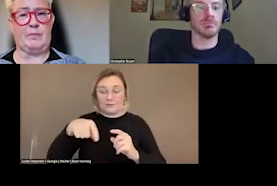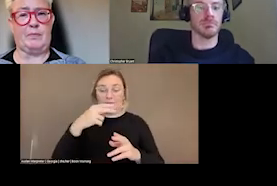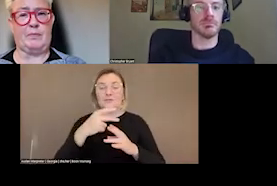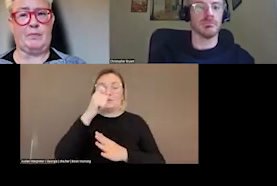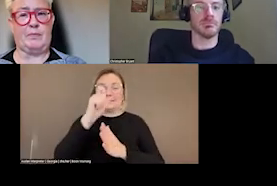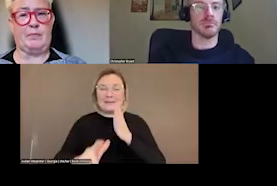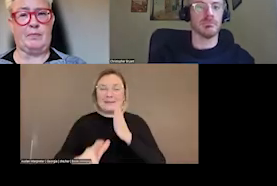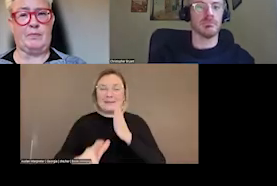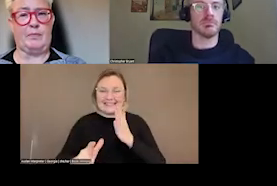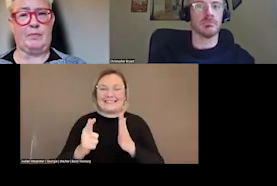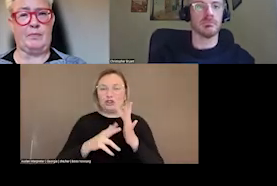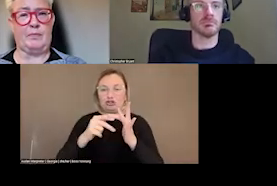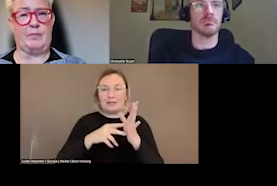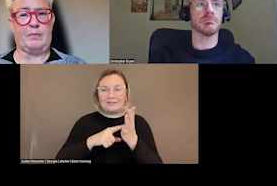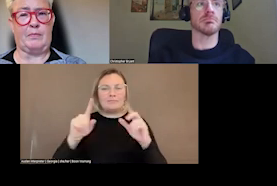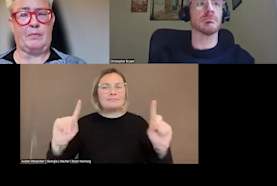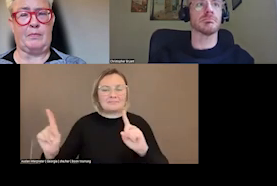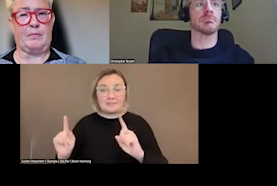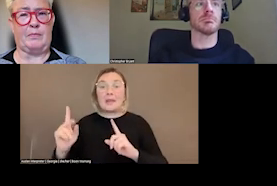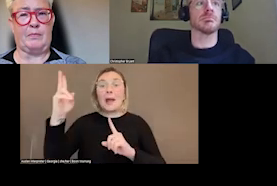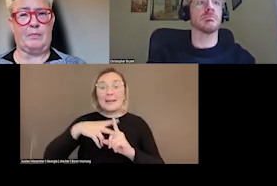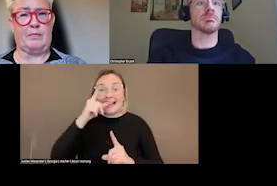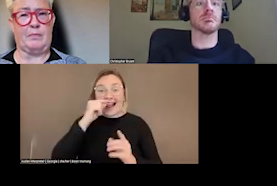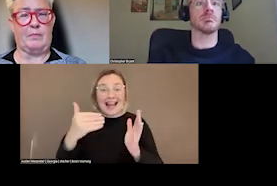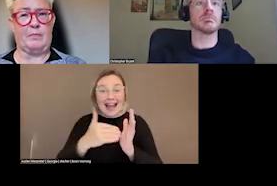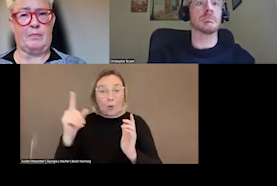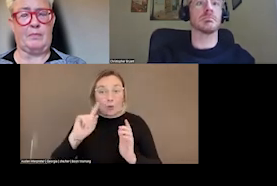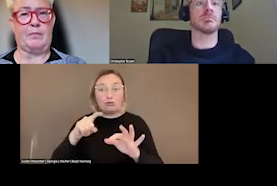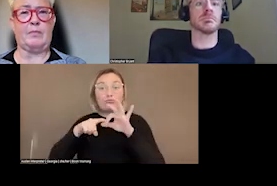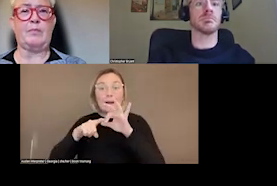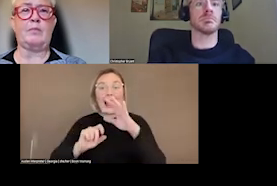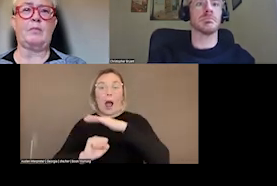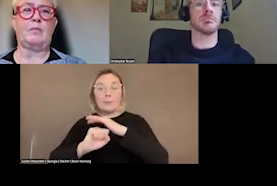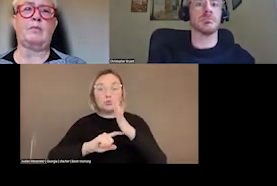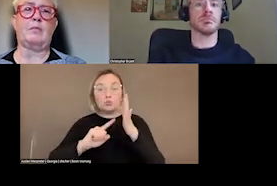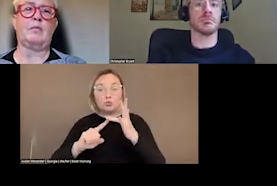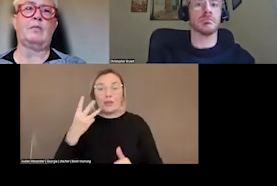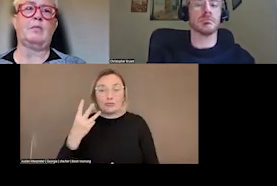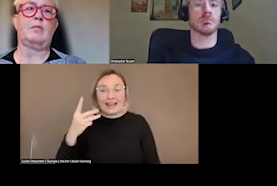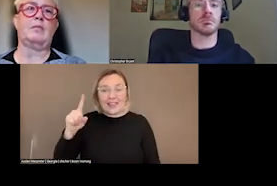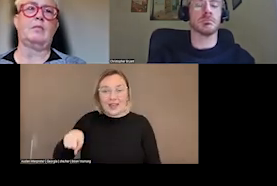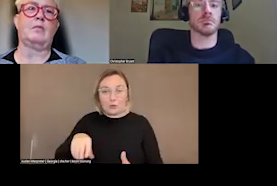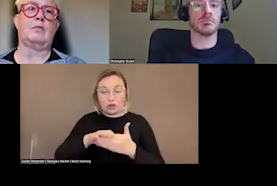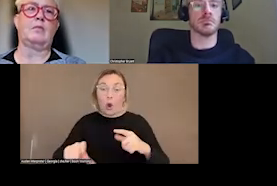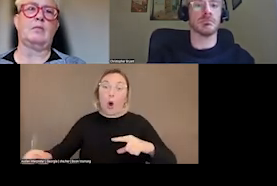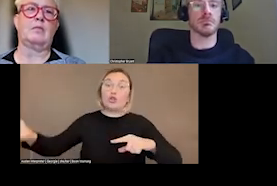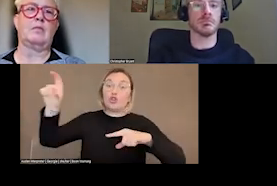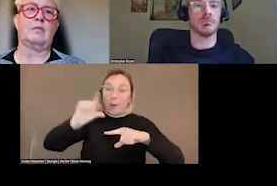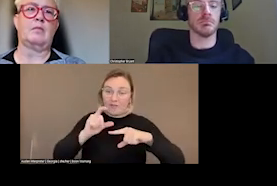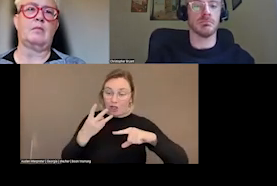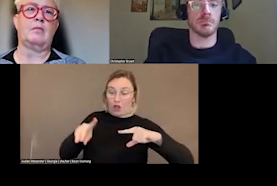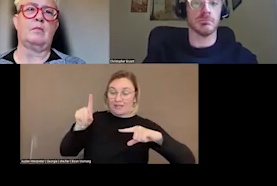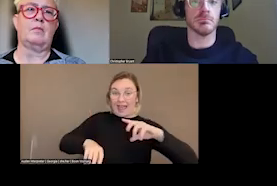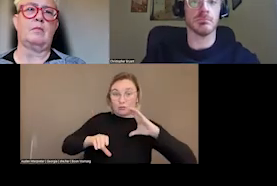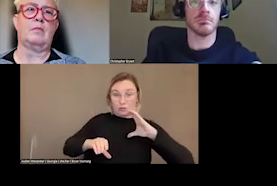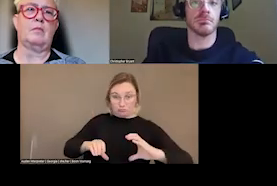disability initiatives is that applicants can now request up to $3,000 on top of the